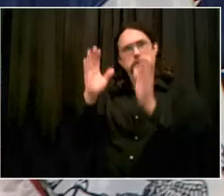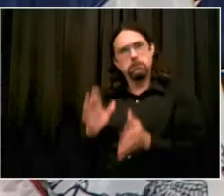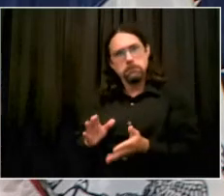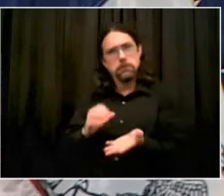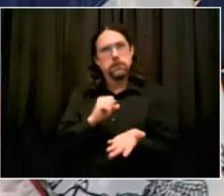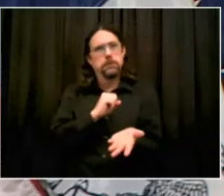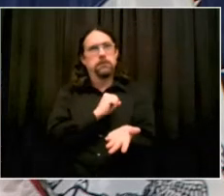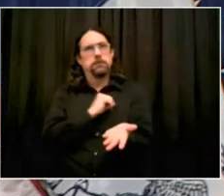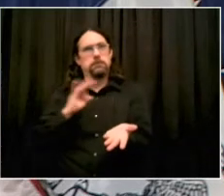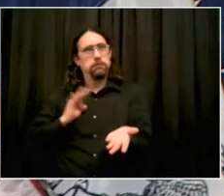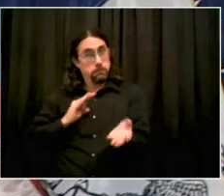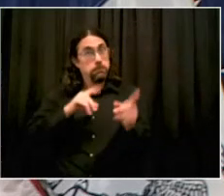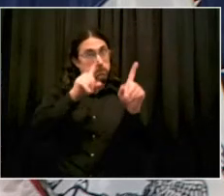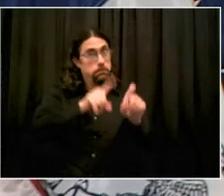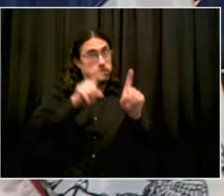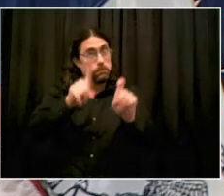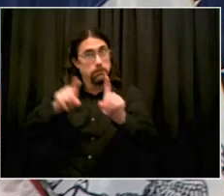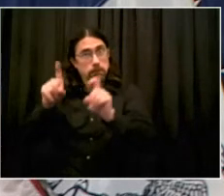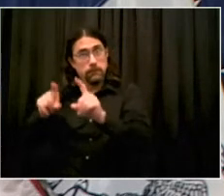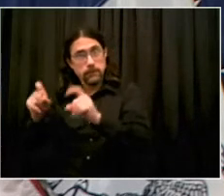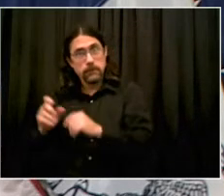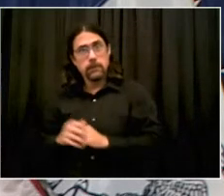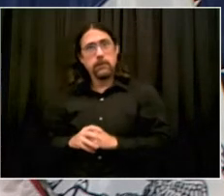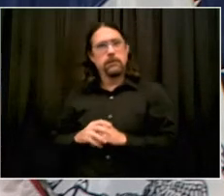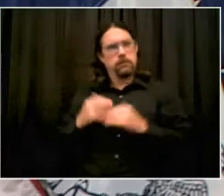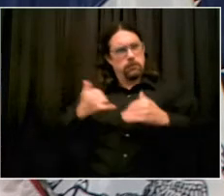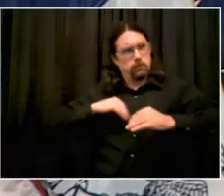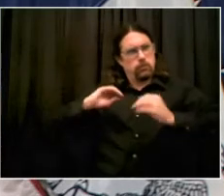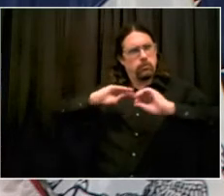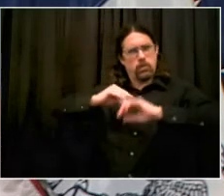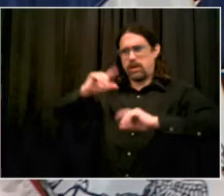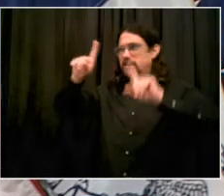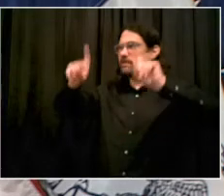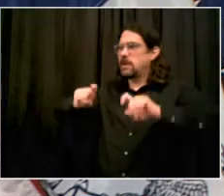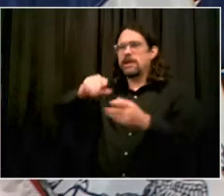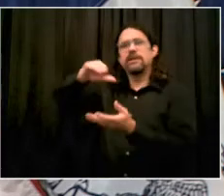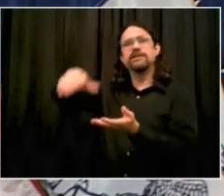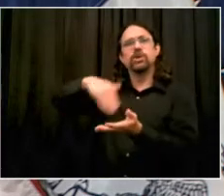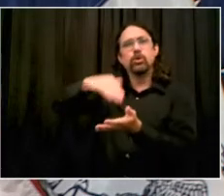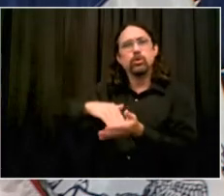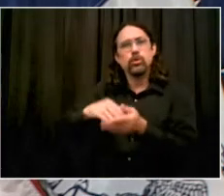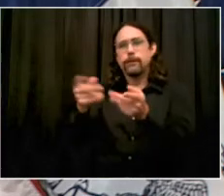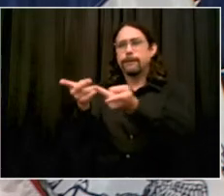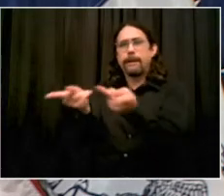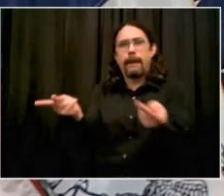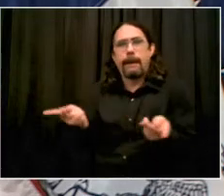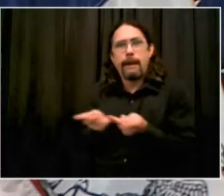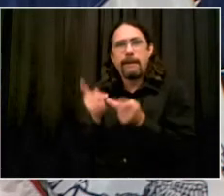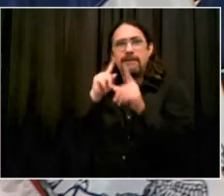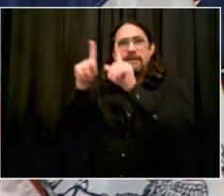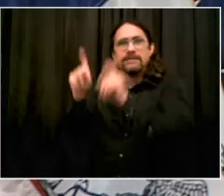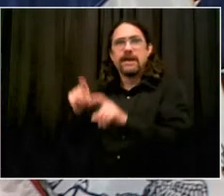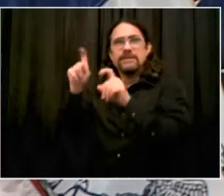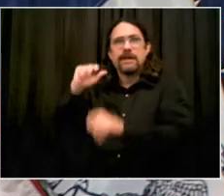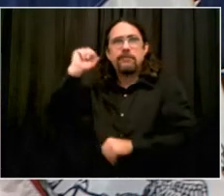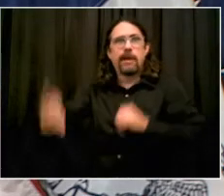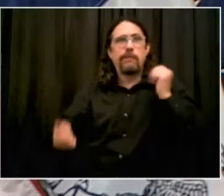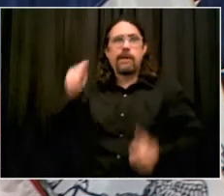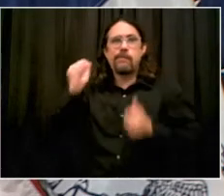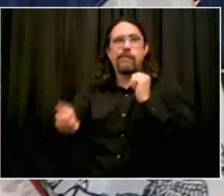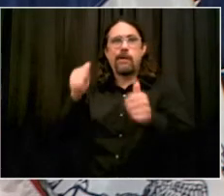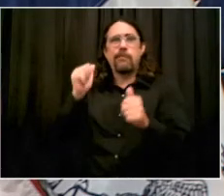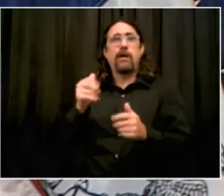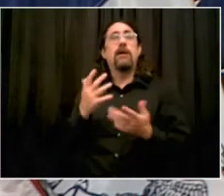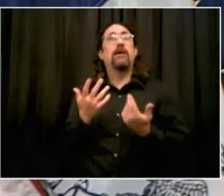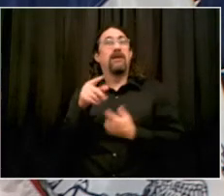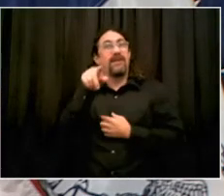around schools in the zip codes. You'll see a lot of that today, and it will keep rotating to different schools in the coming days. The reason we know